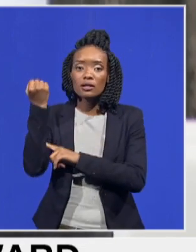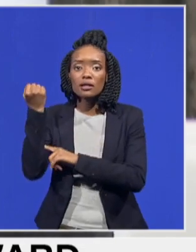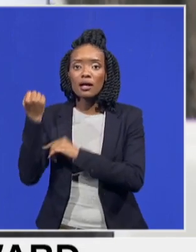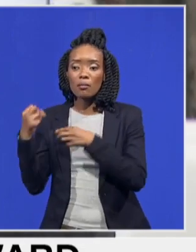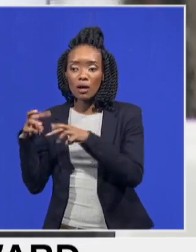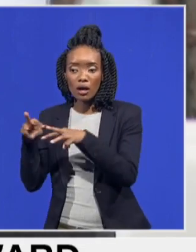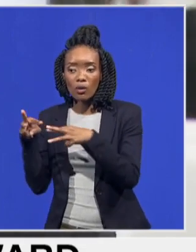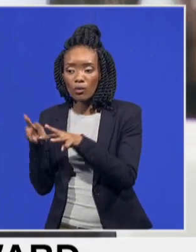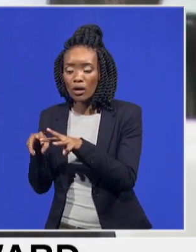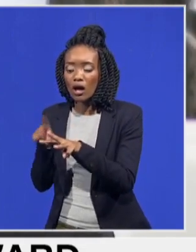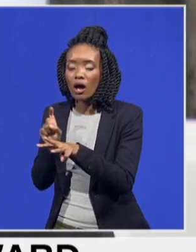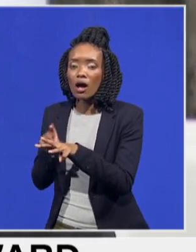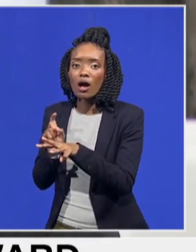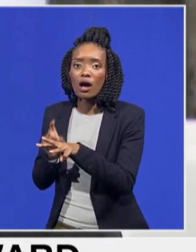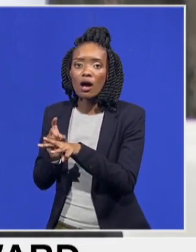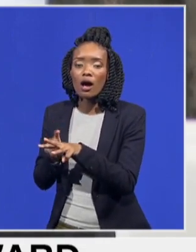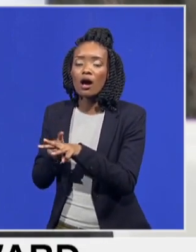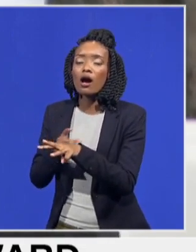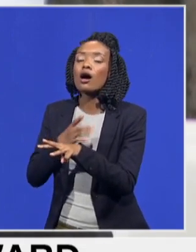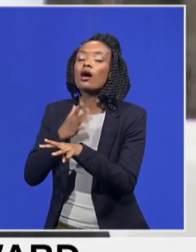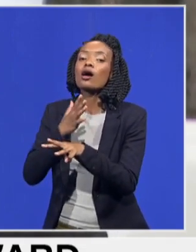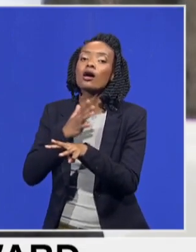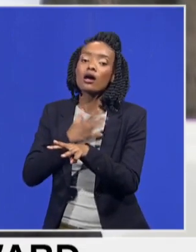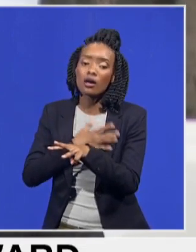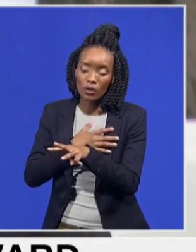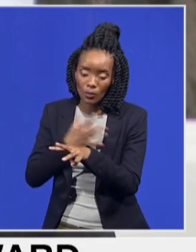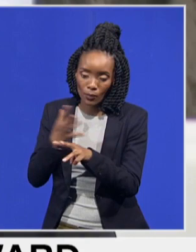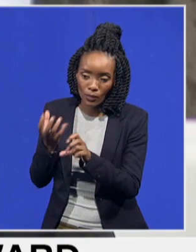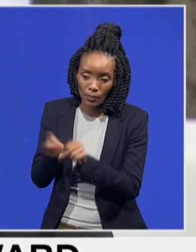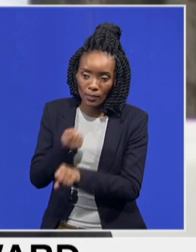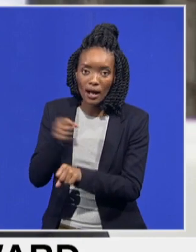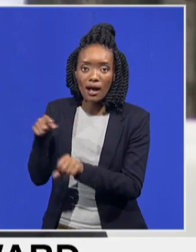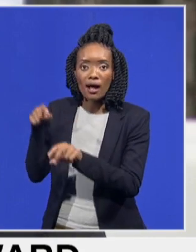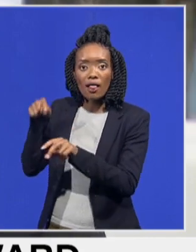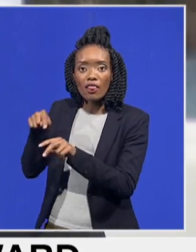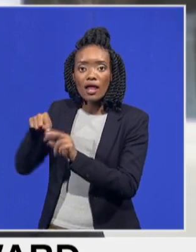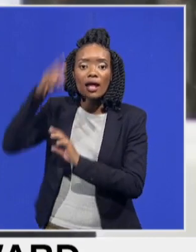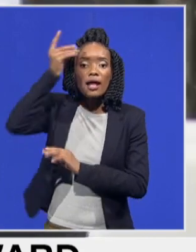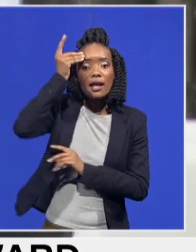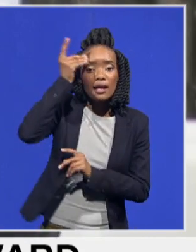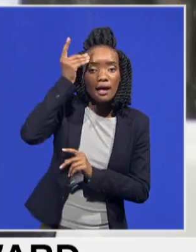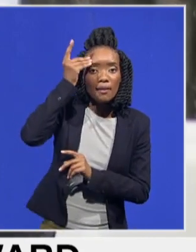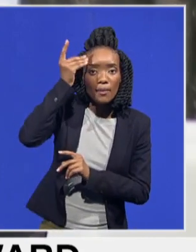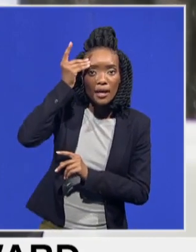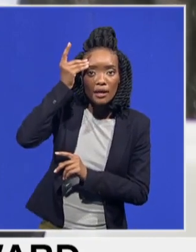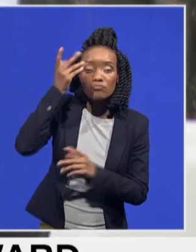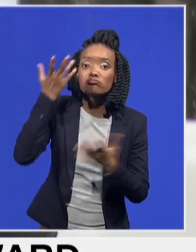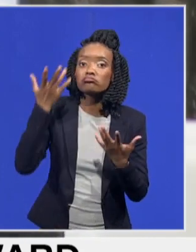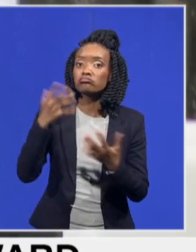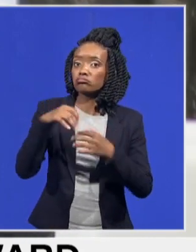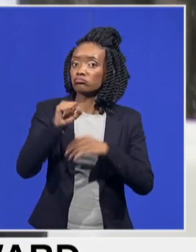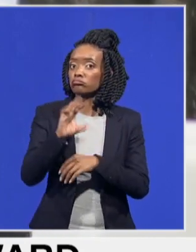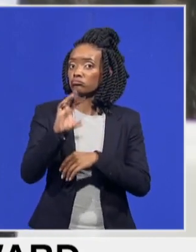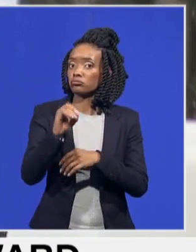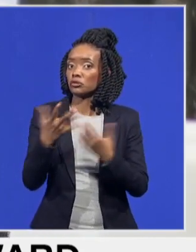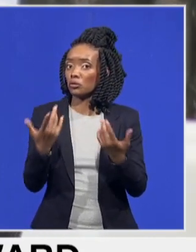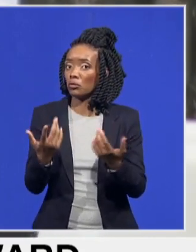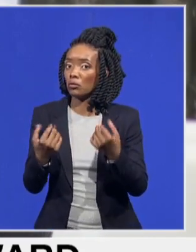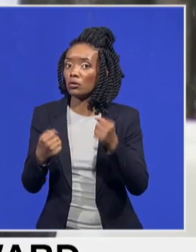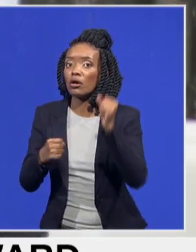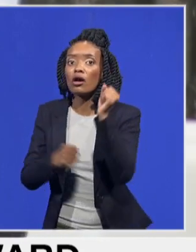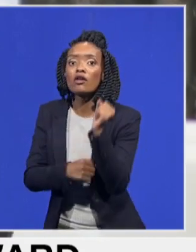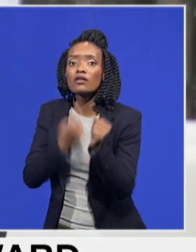realized, there's a fair Indaba in Durban. So, okay, the visa officer will help